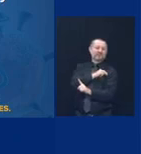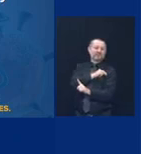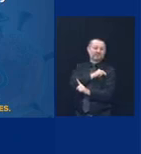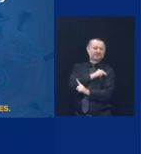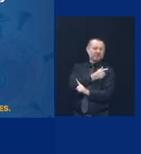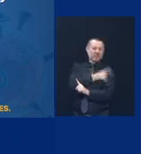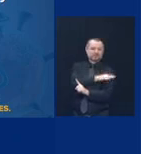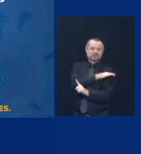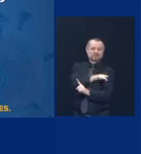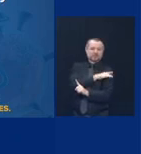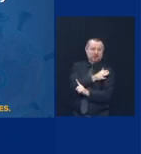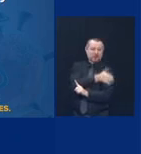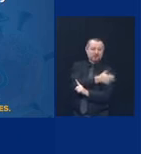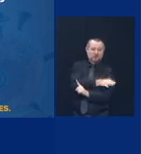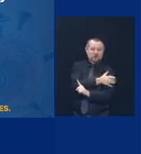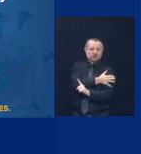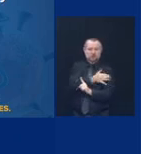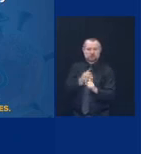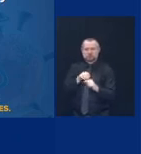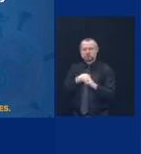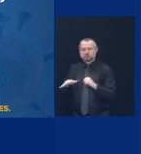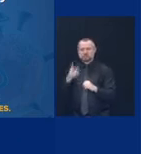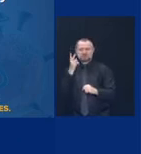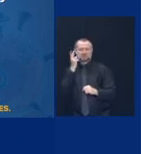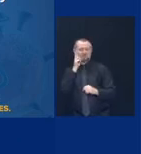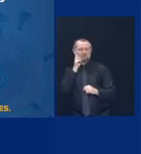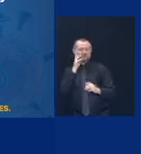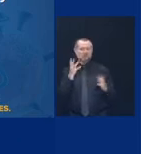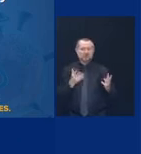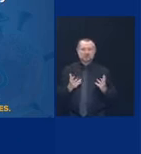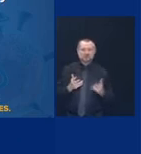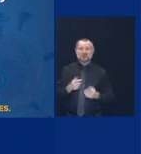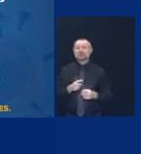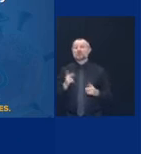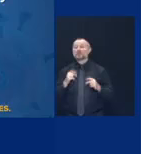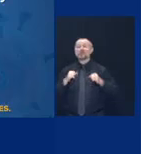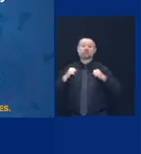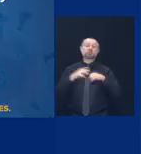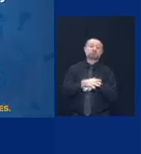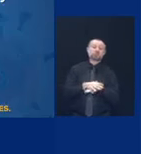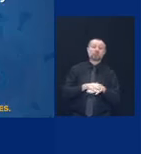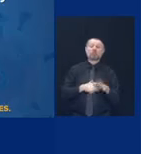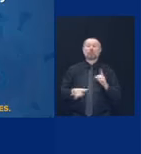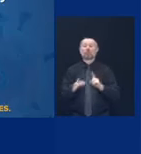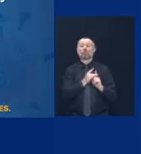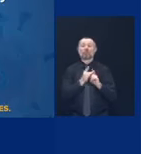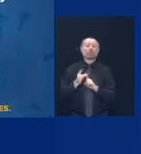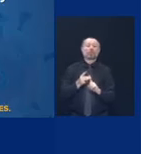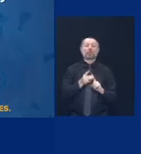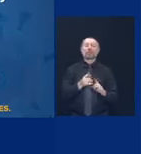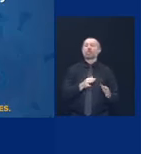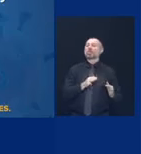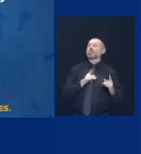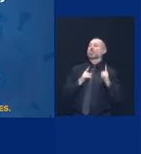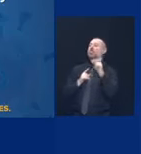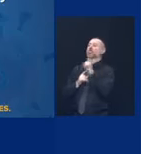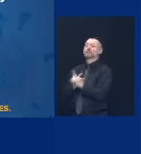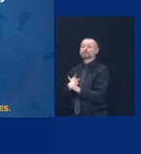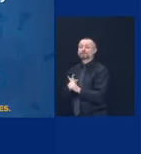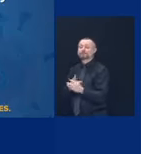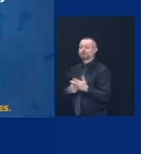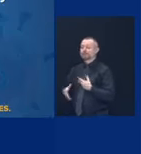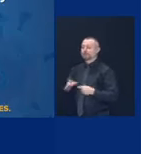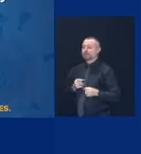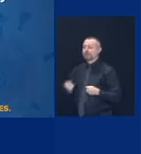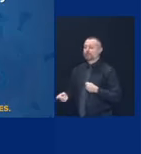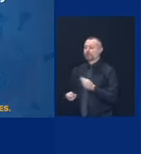weekend, right? People get infected. You need an incubation period for the